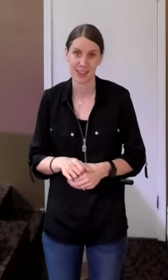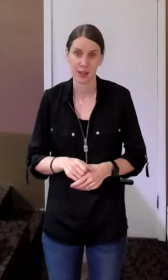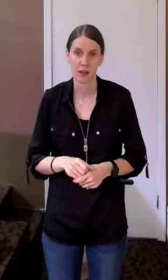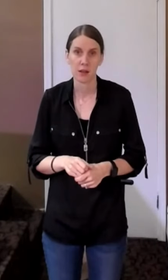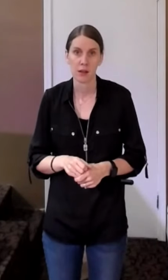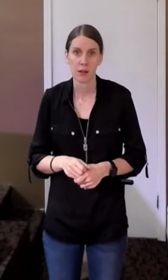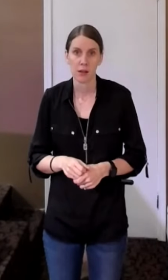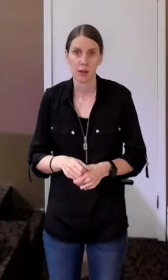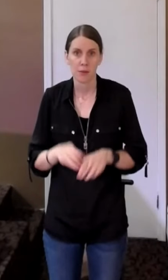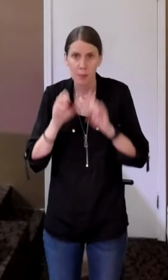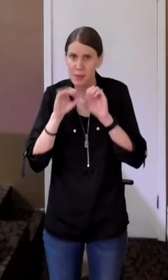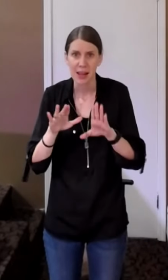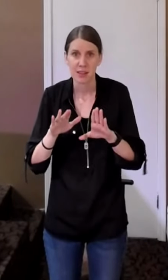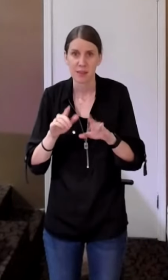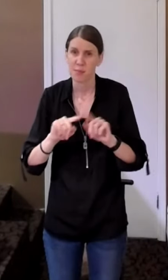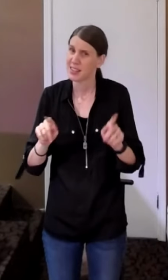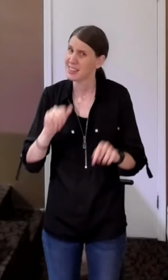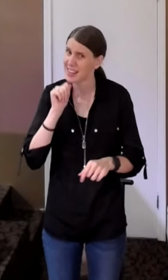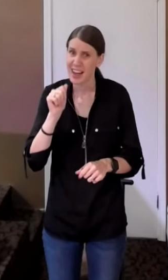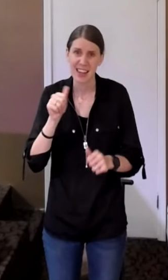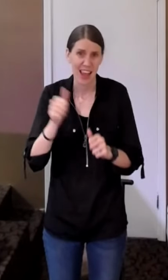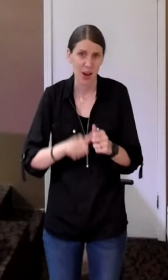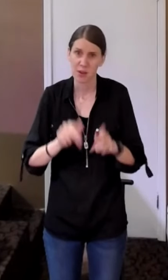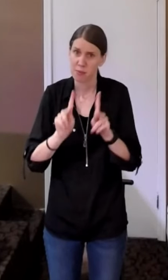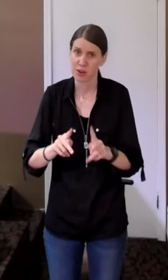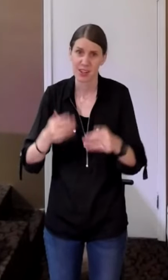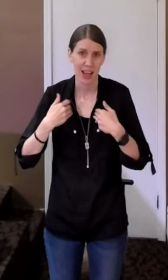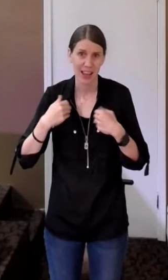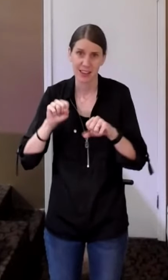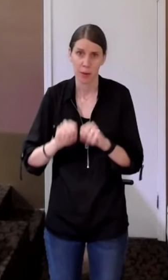We were blessed that way, but not everybody has that.